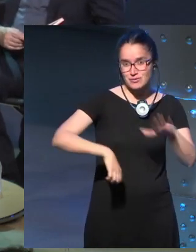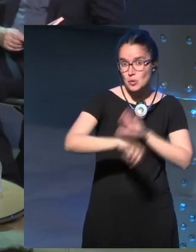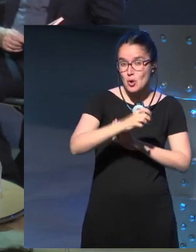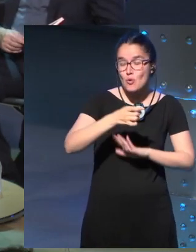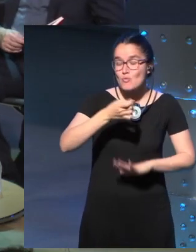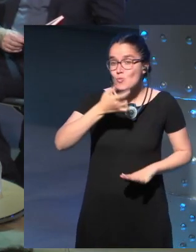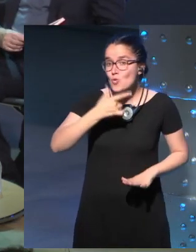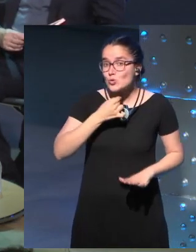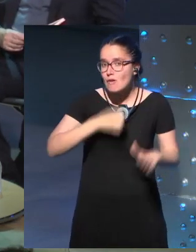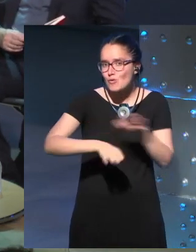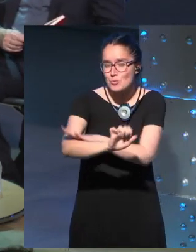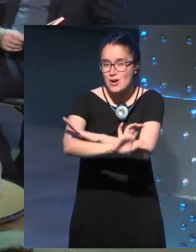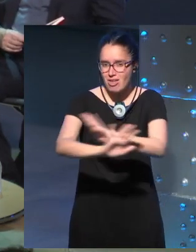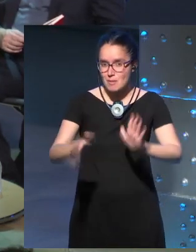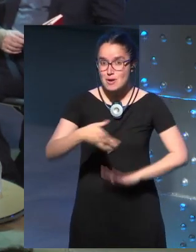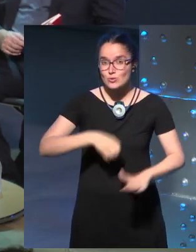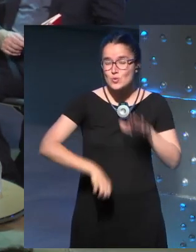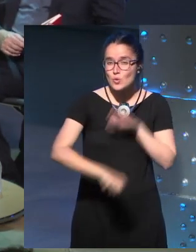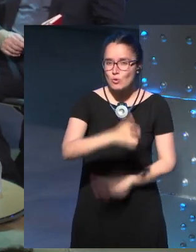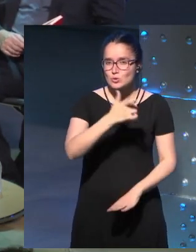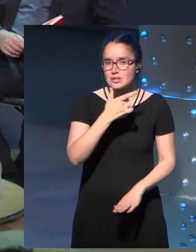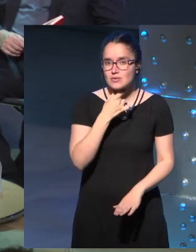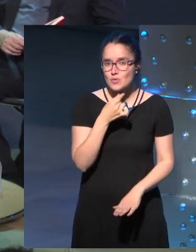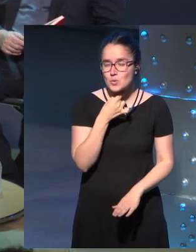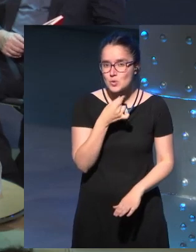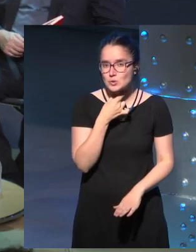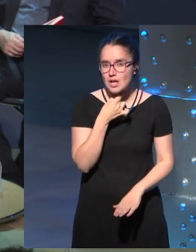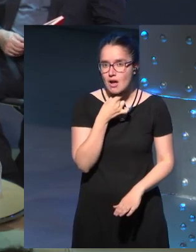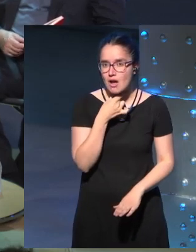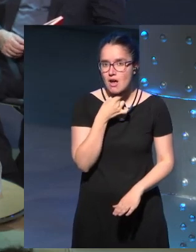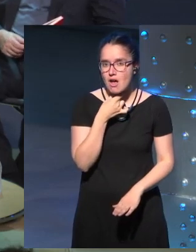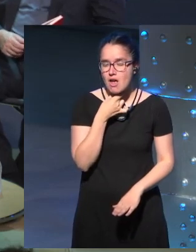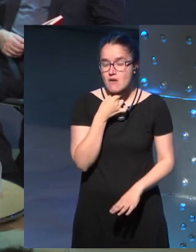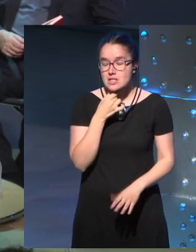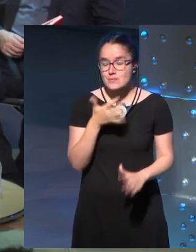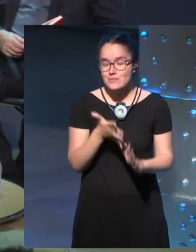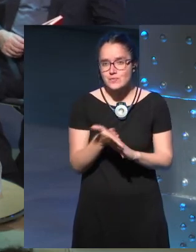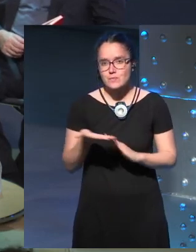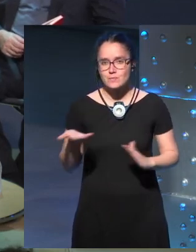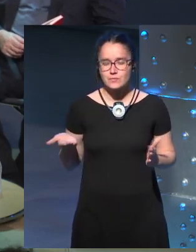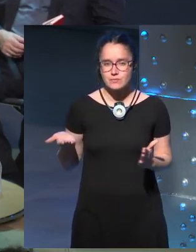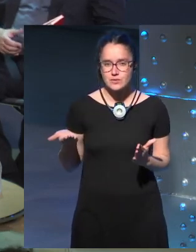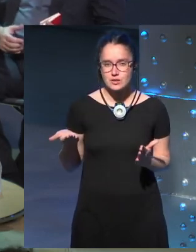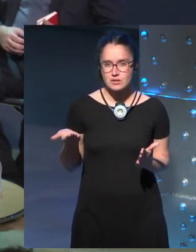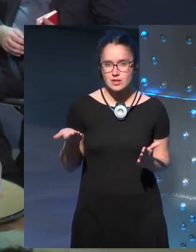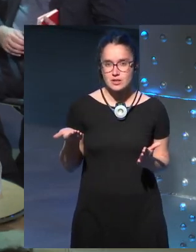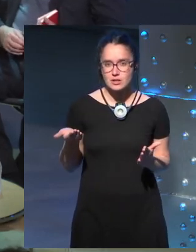them. Supporters like football, but they're a little bit naive. I mean, they like football,